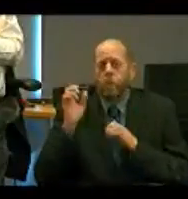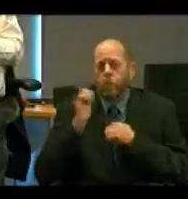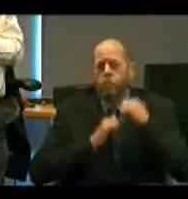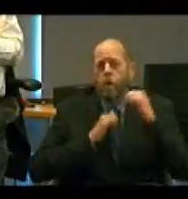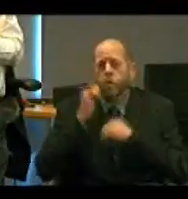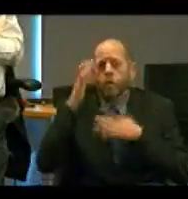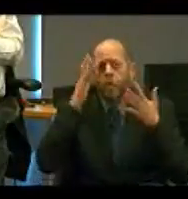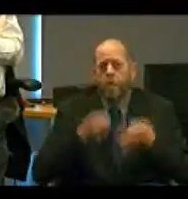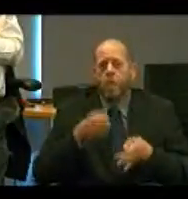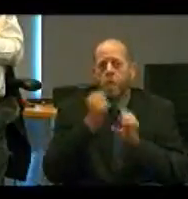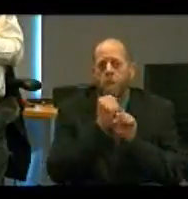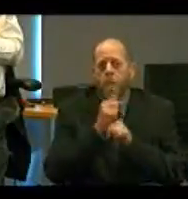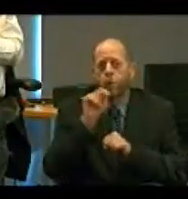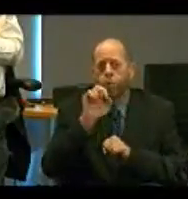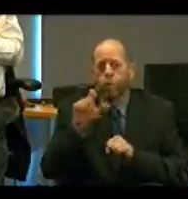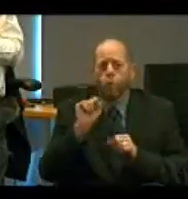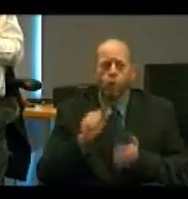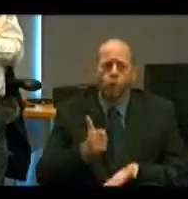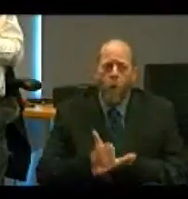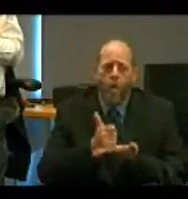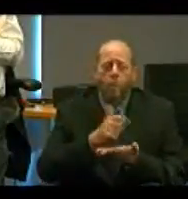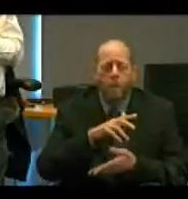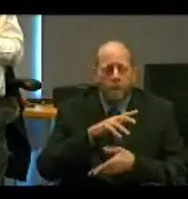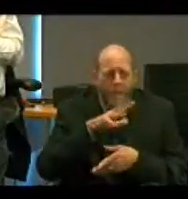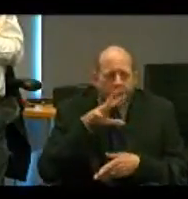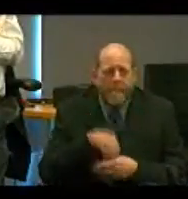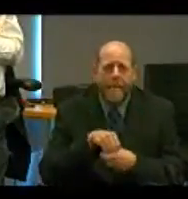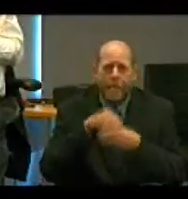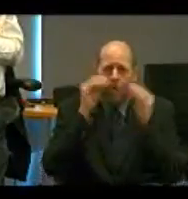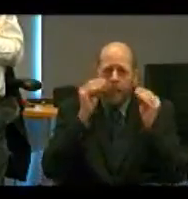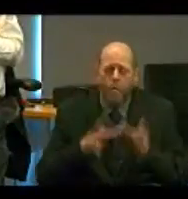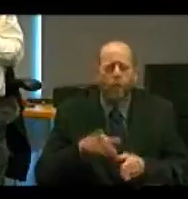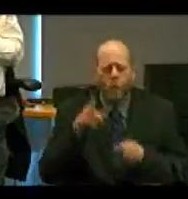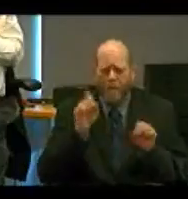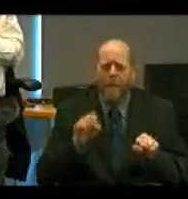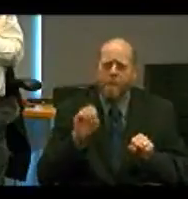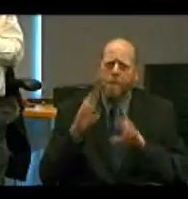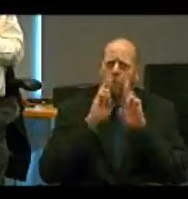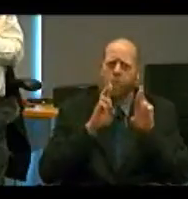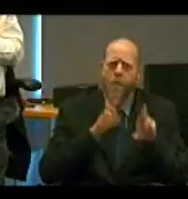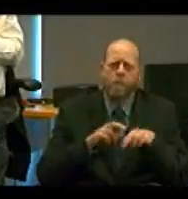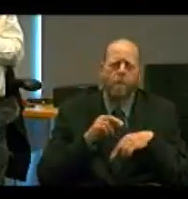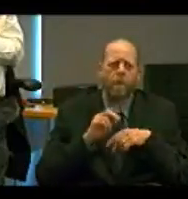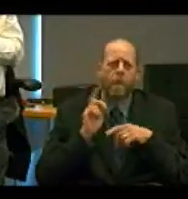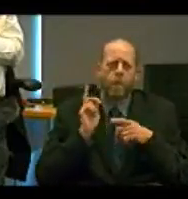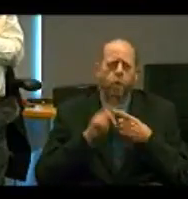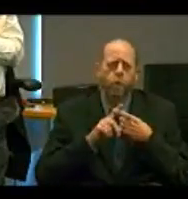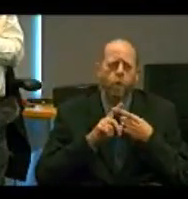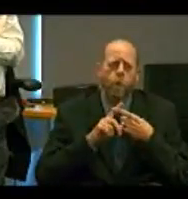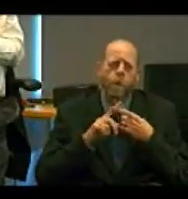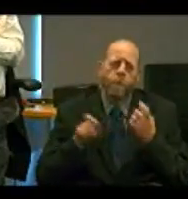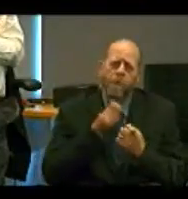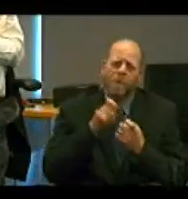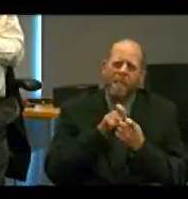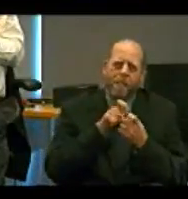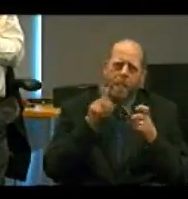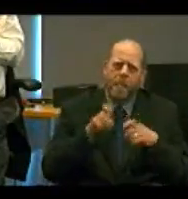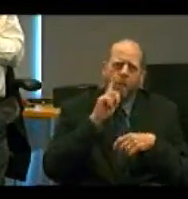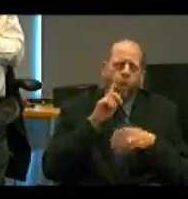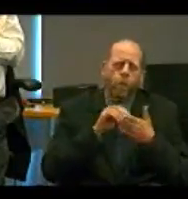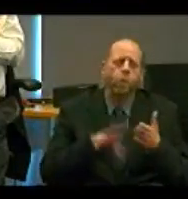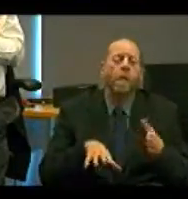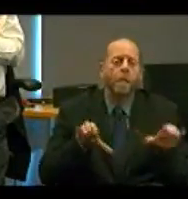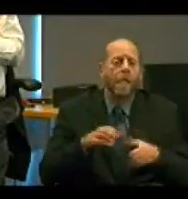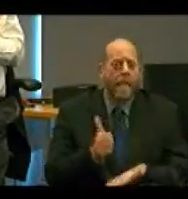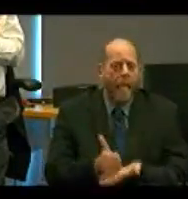structured decision-making tools to help engage educators so that they can be responsive to the specific needs of students